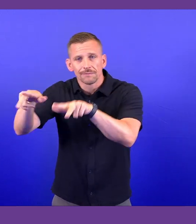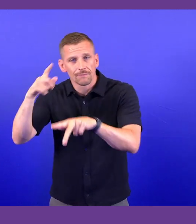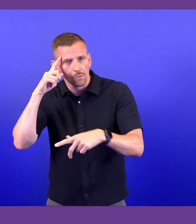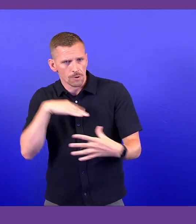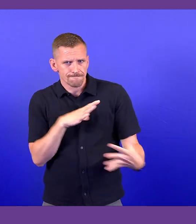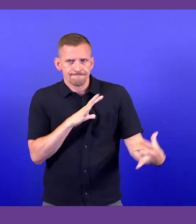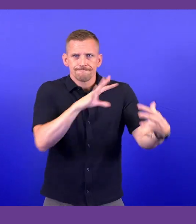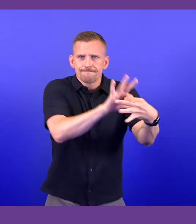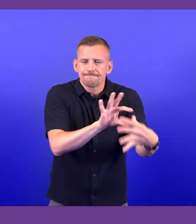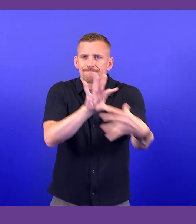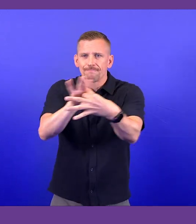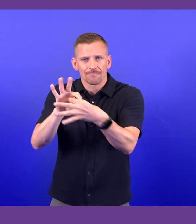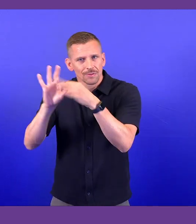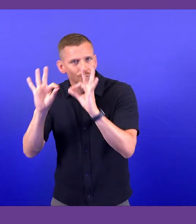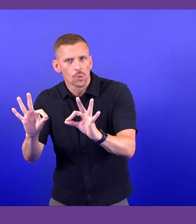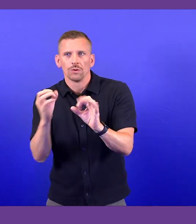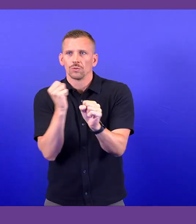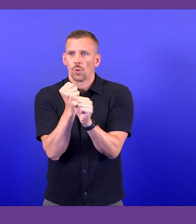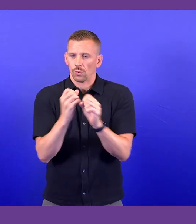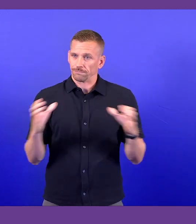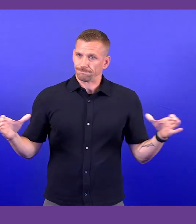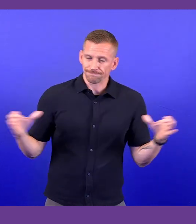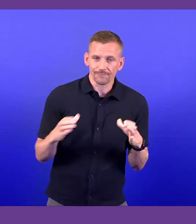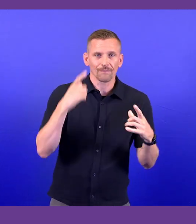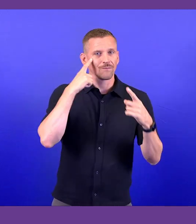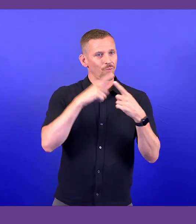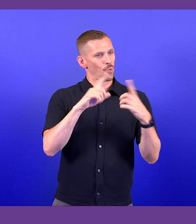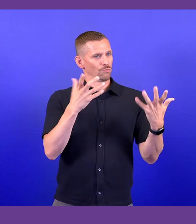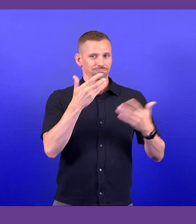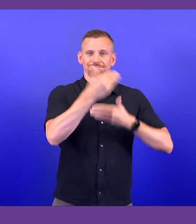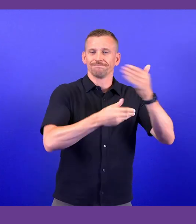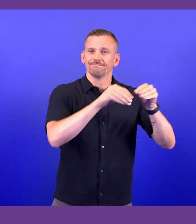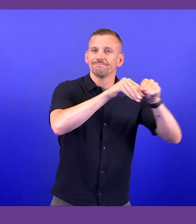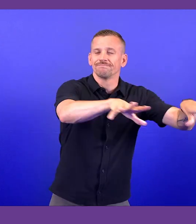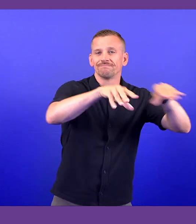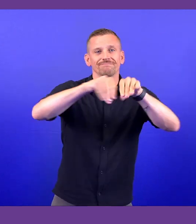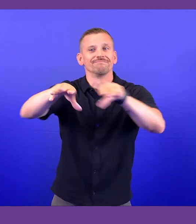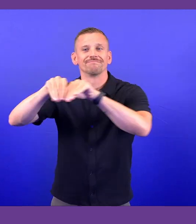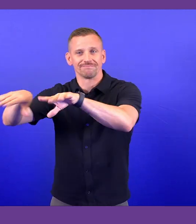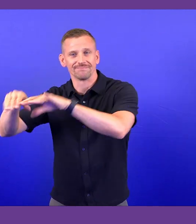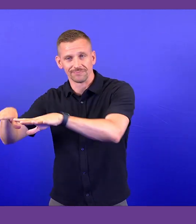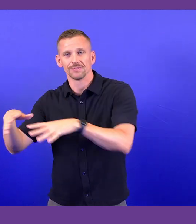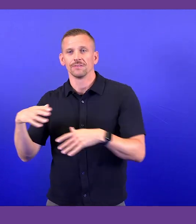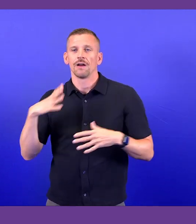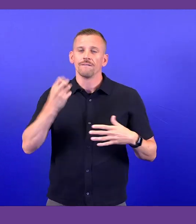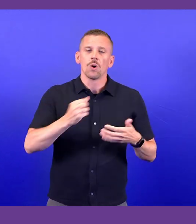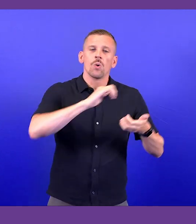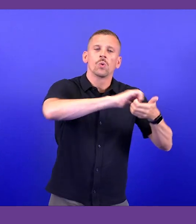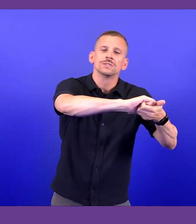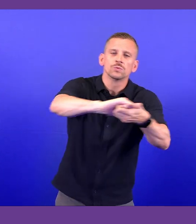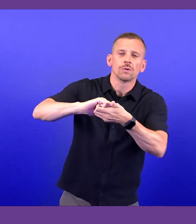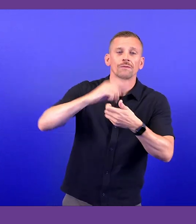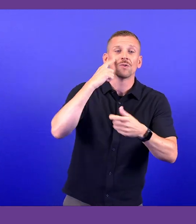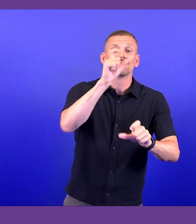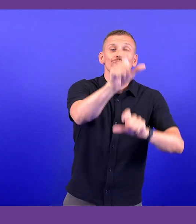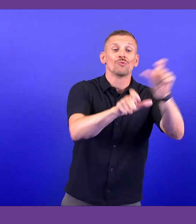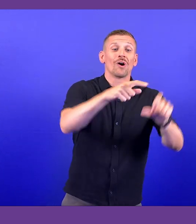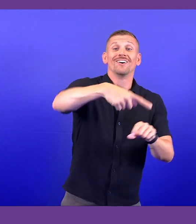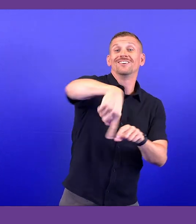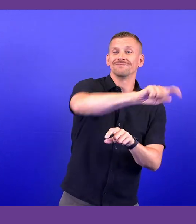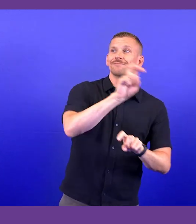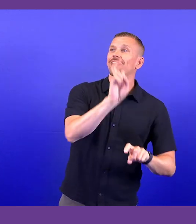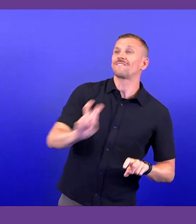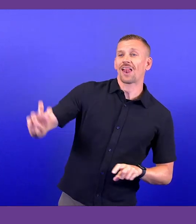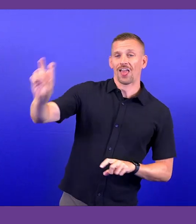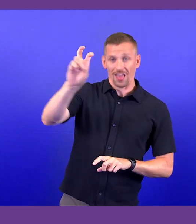is open to all UITP members, but there will be also space for passengers associations. So it's not